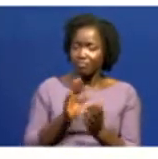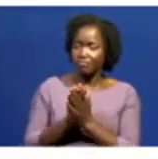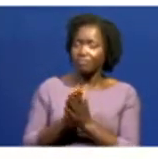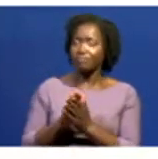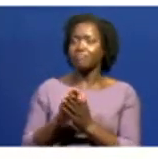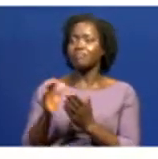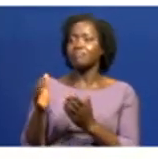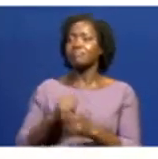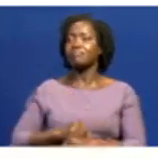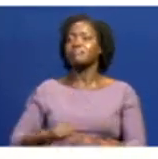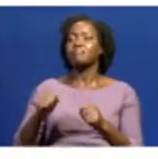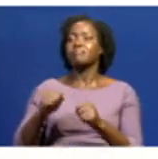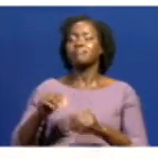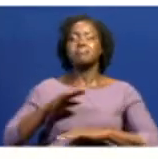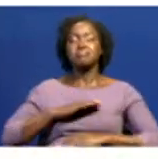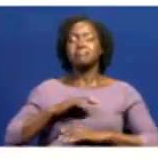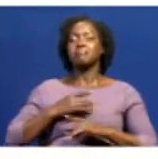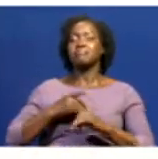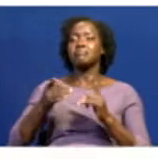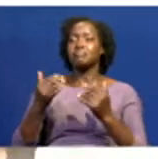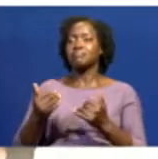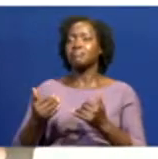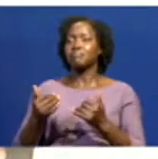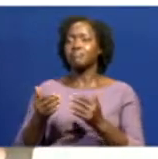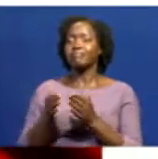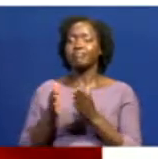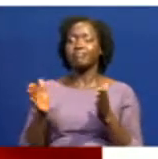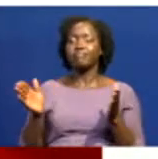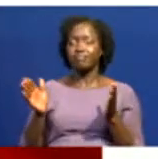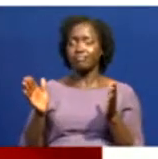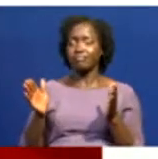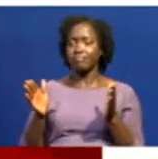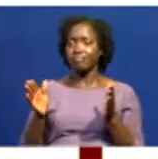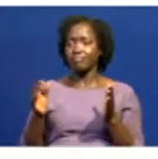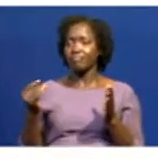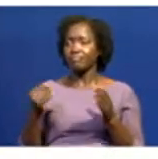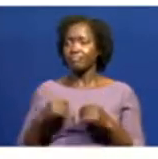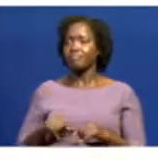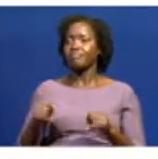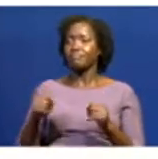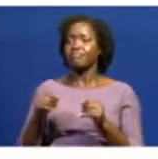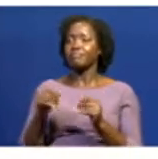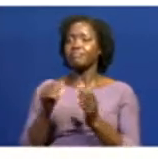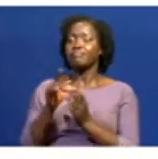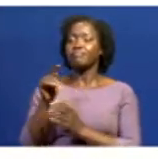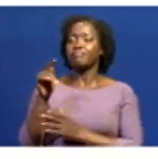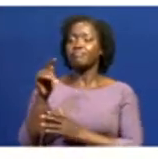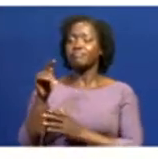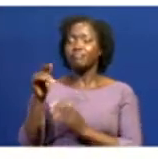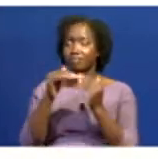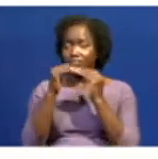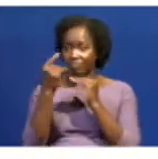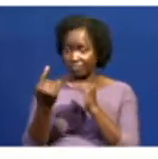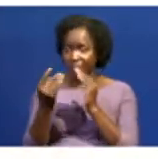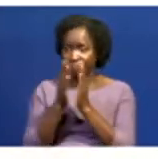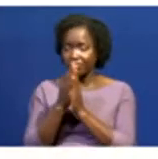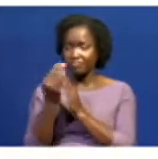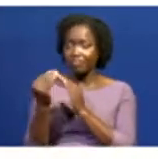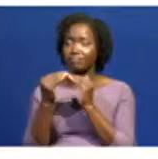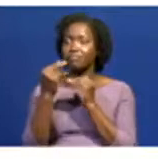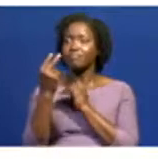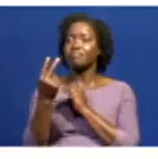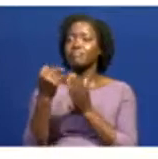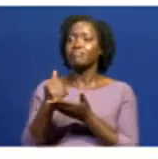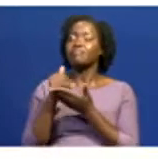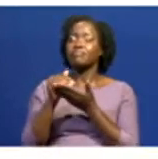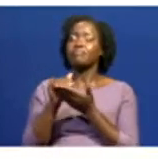somebody to be able to get a pension. But now that NSSF has been opened up and one is able to save what we call tier one and tier two, then it helps you to